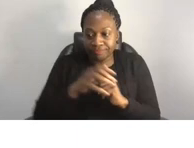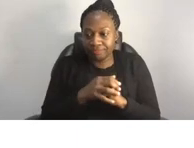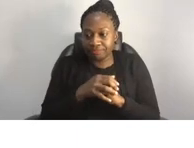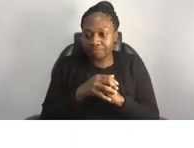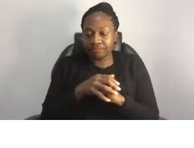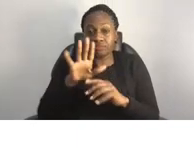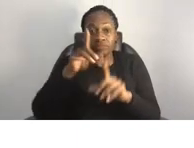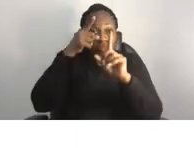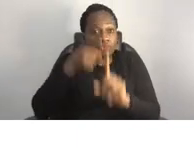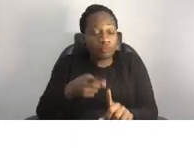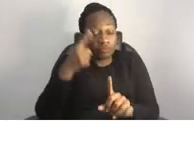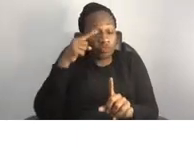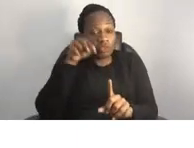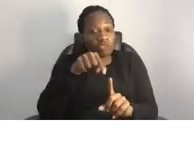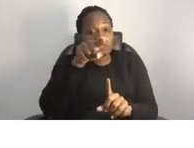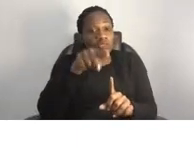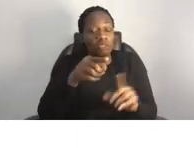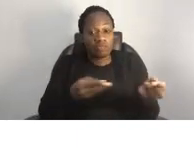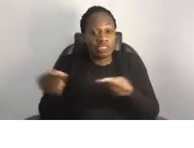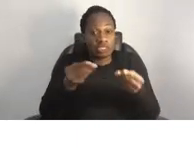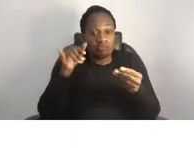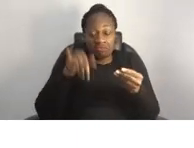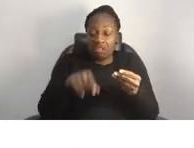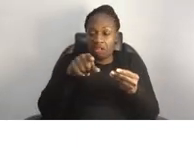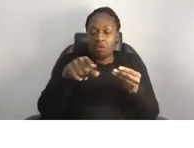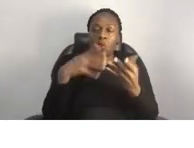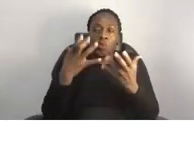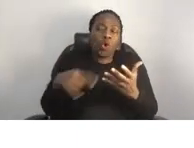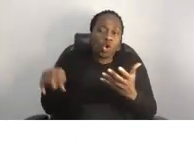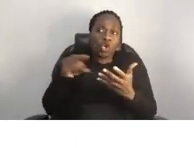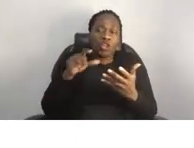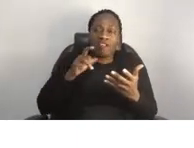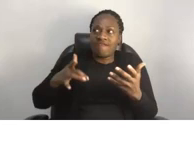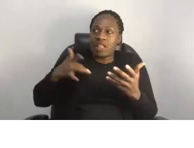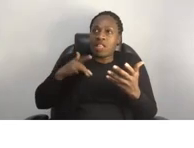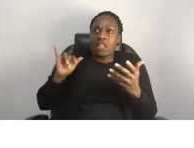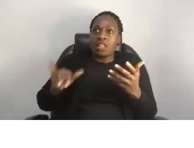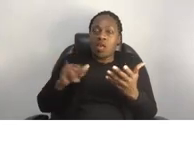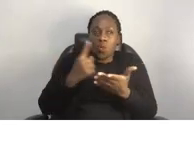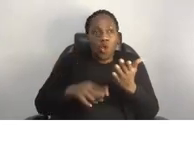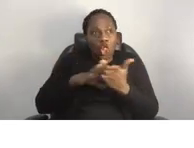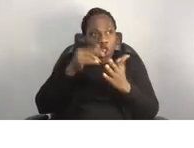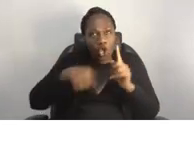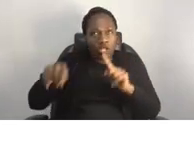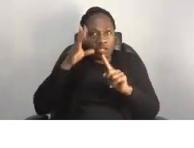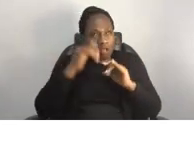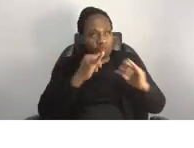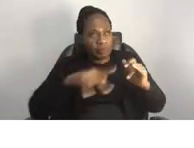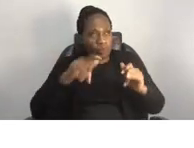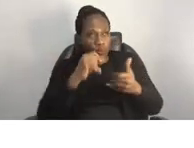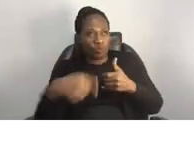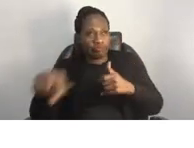And so the goals for actually facilitating a learning circle is that we really want you to get a feel for what the learning circle was like for